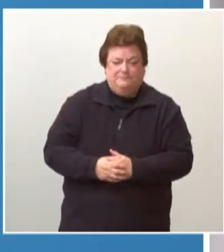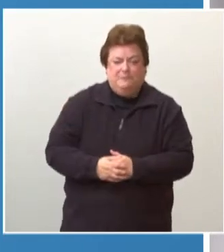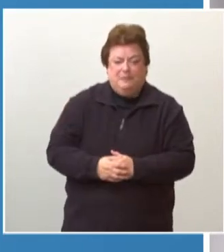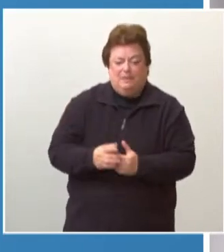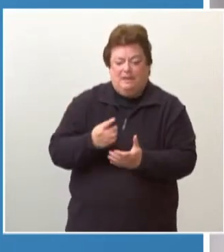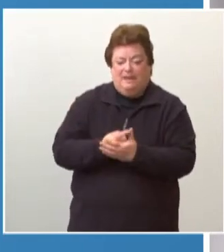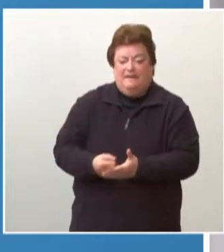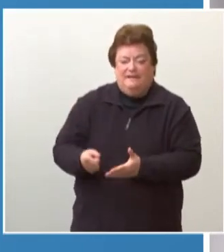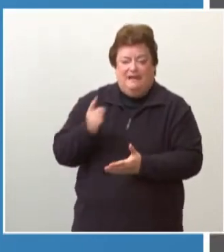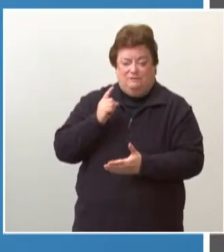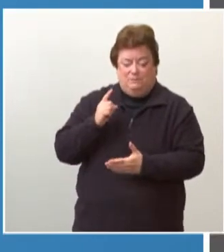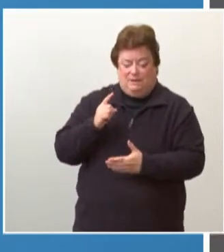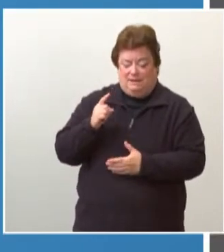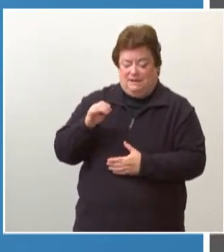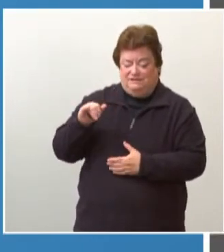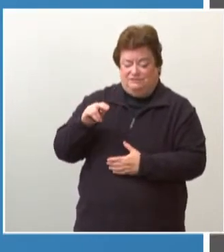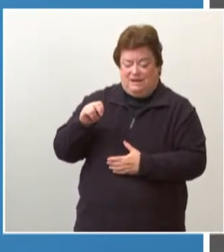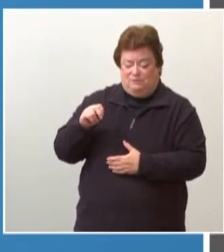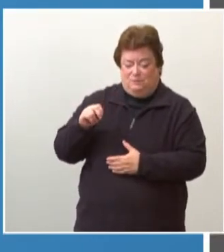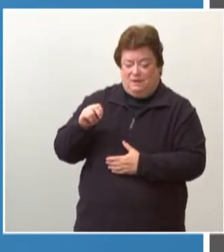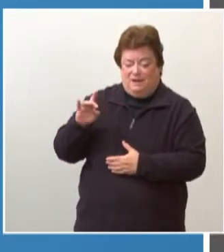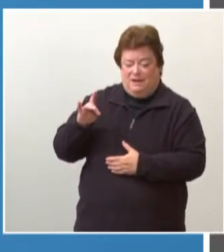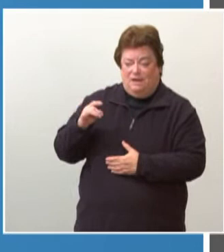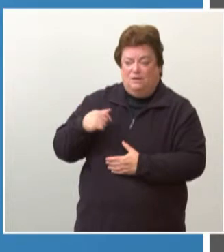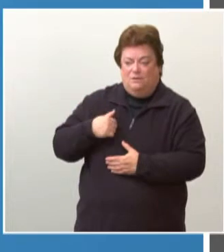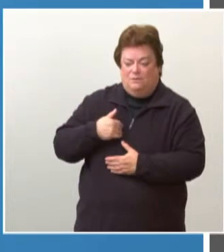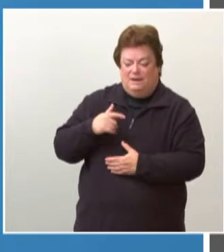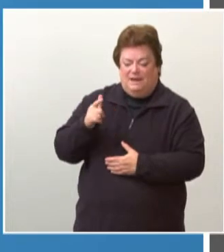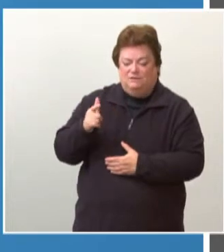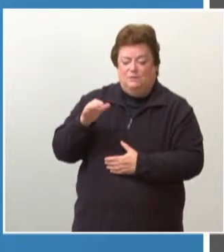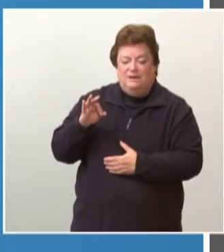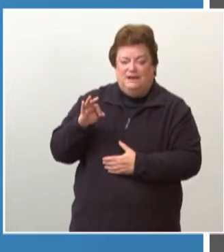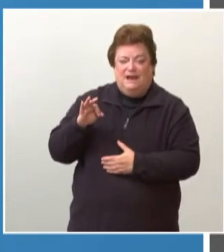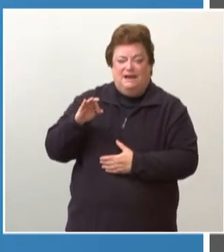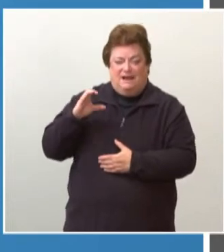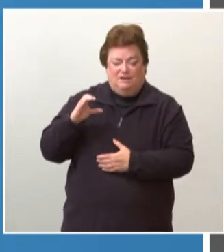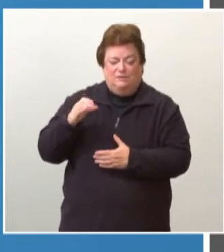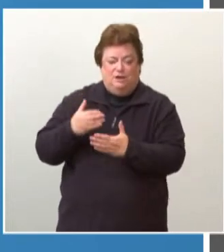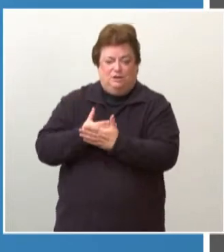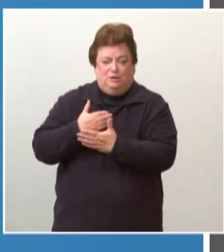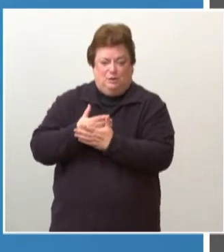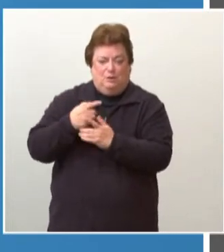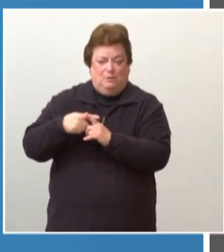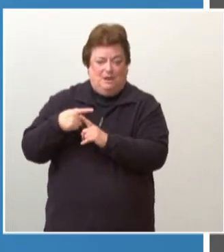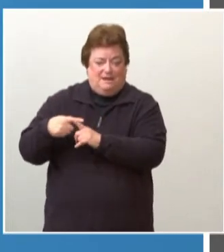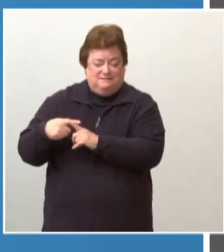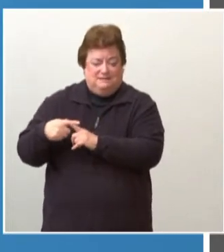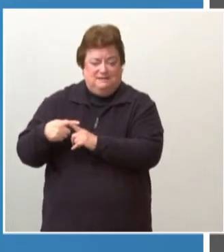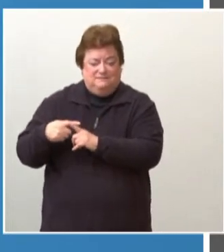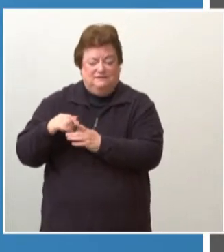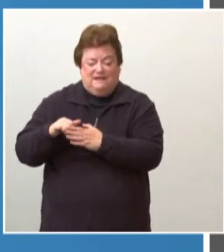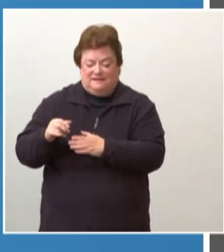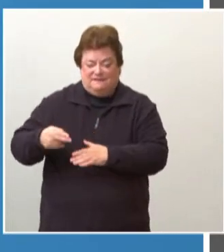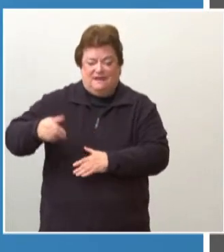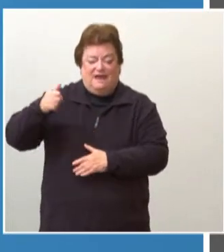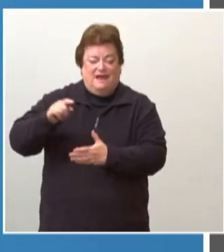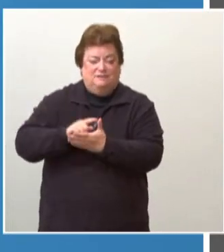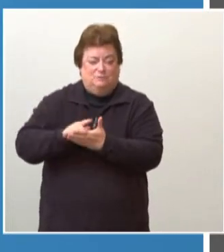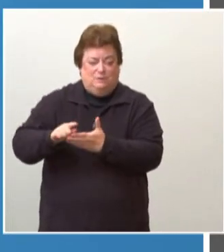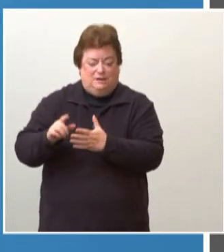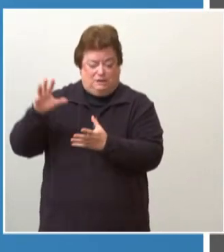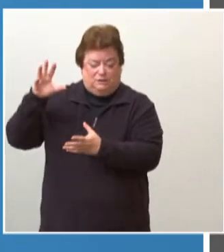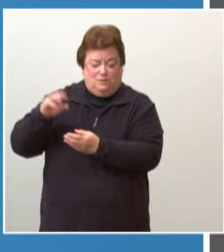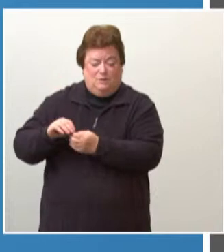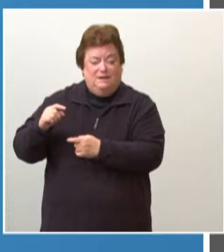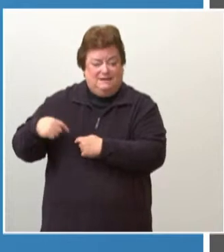Last week, ending January 8th, we had nearly 2,900 new cases, as we mentioned. It's the highest weekly total since